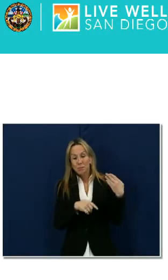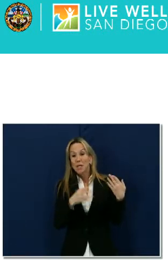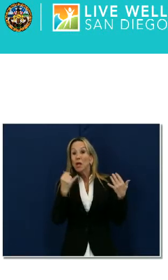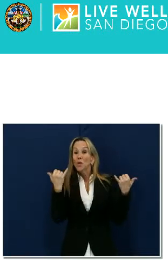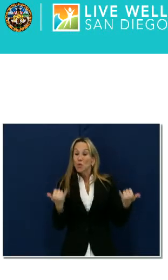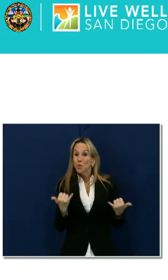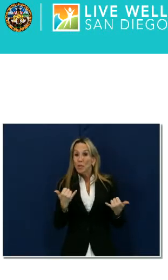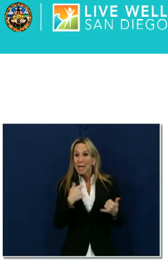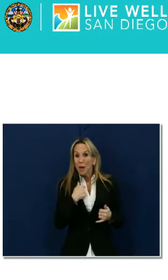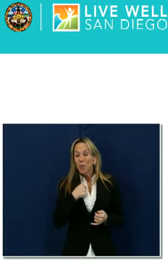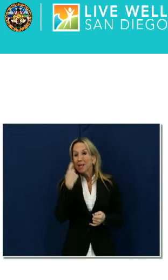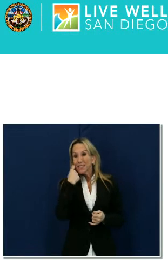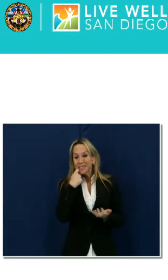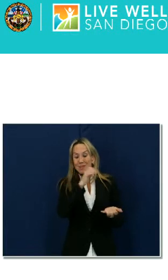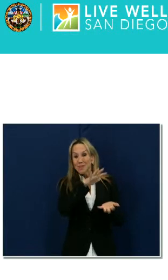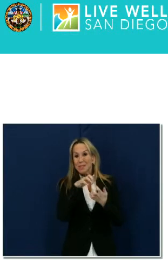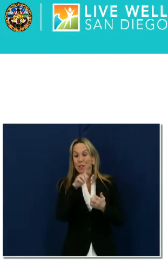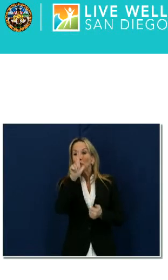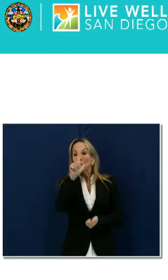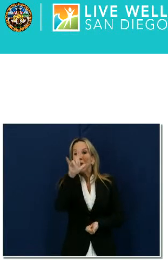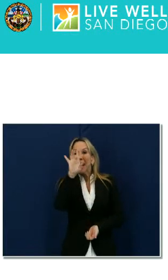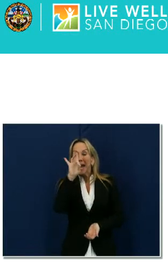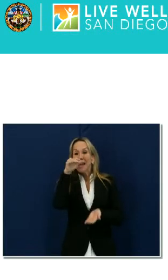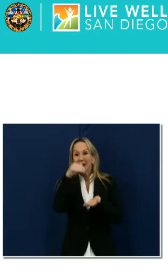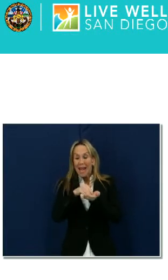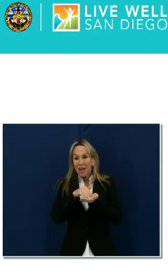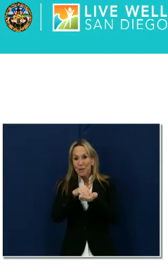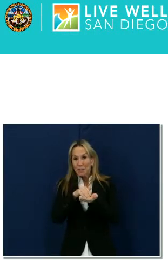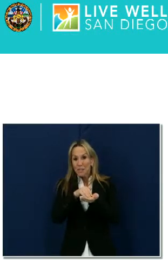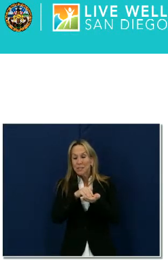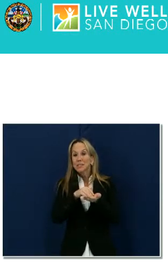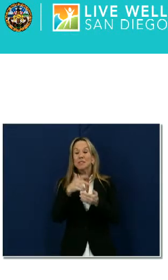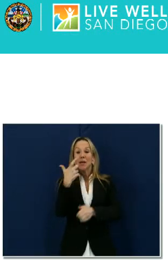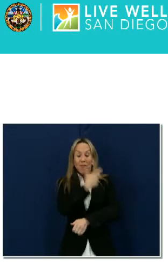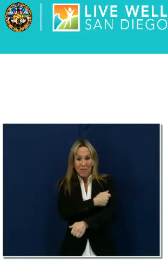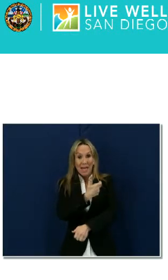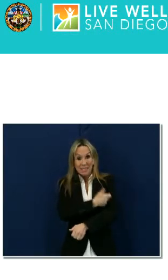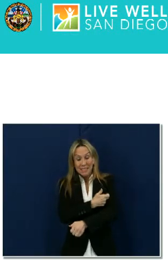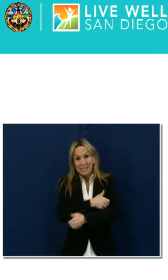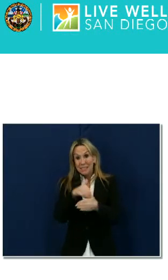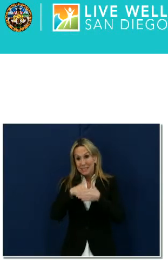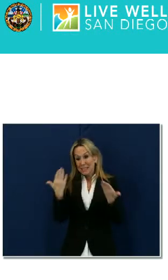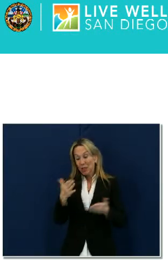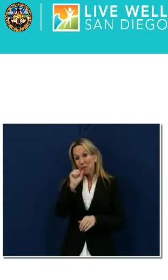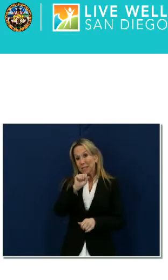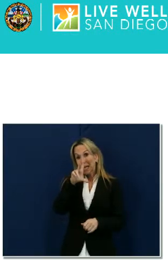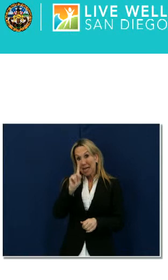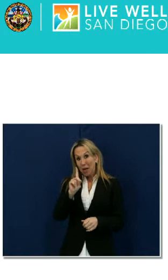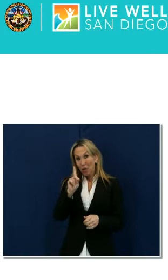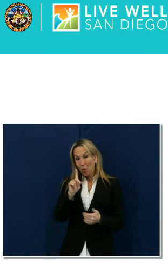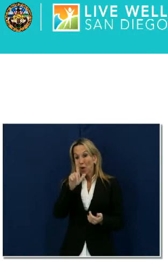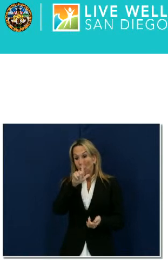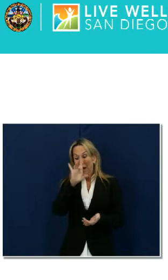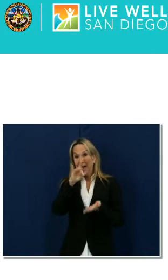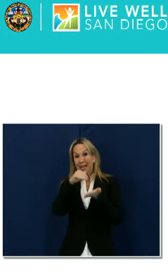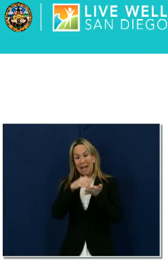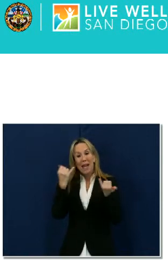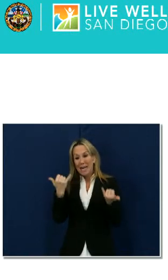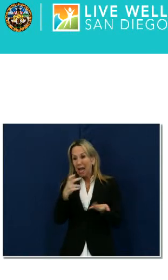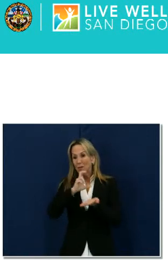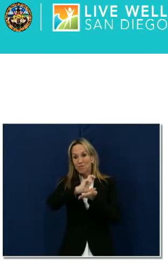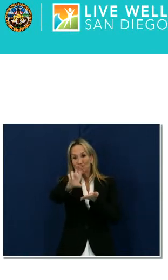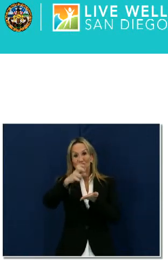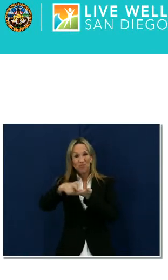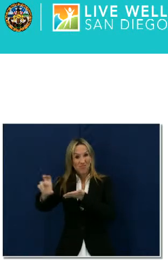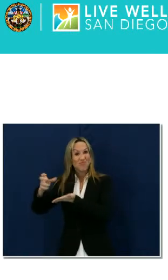over 28,000 allocations of vaccines to the San Diego County region, and those are going to the individuals you see